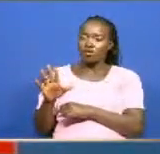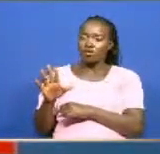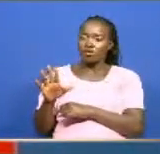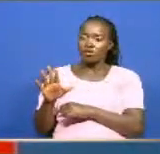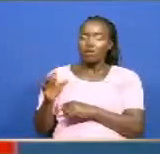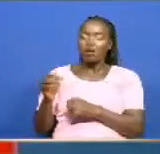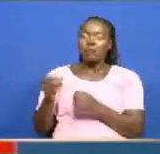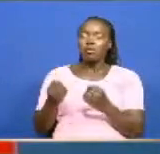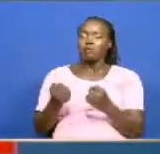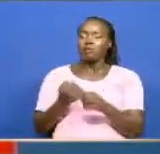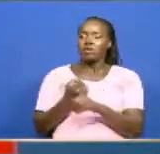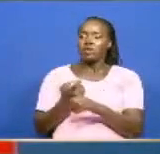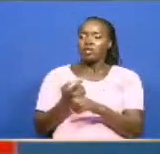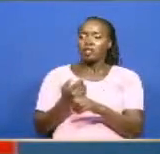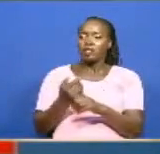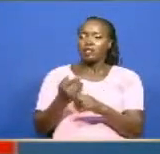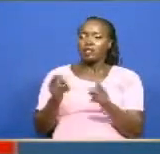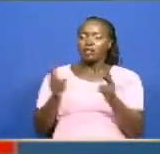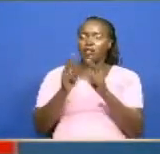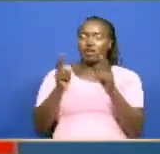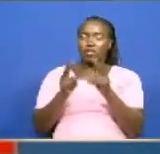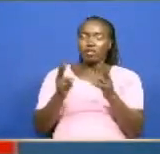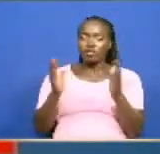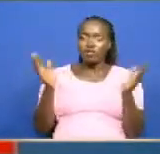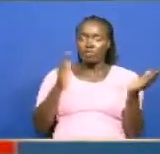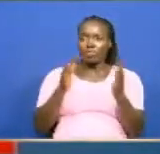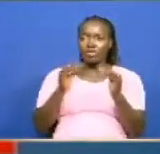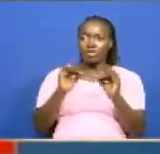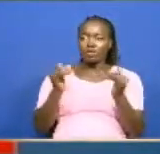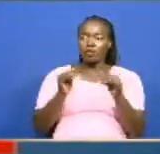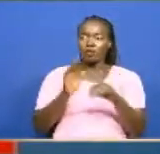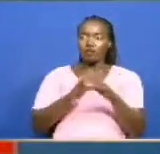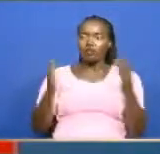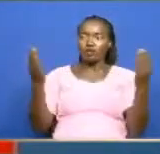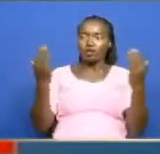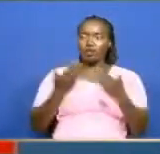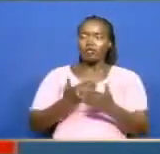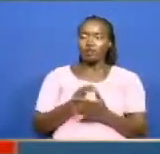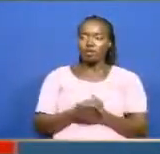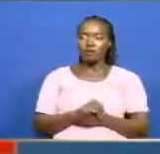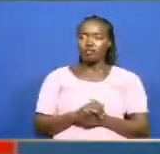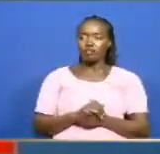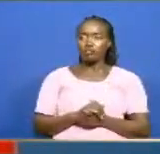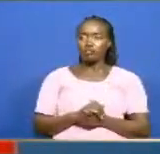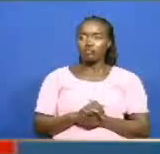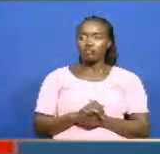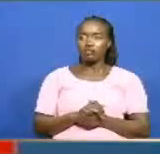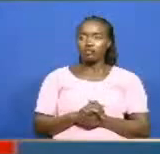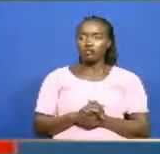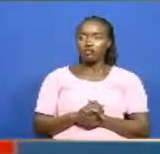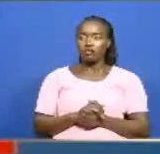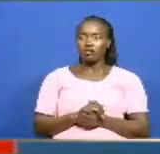second. Up next is the international forecast. Have a good night. See you tomorrow. God willing.